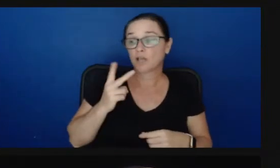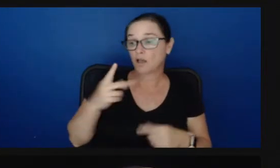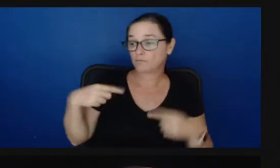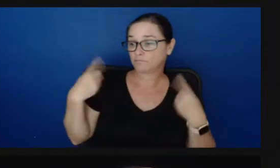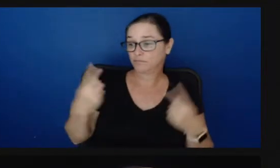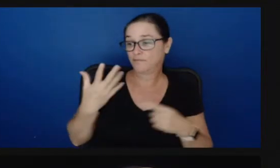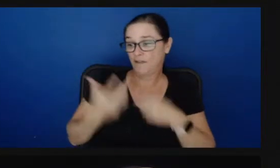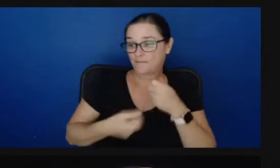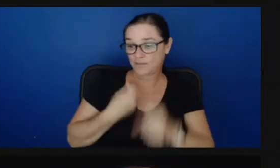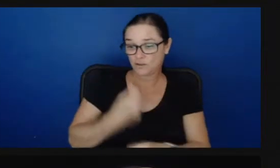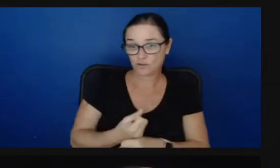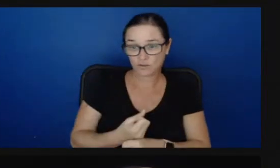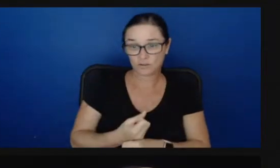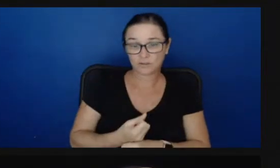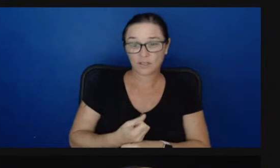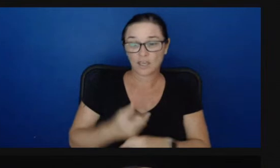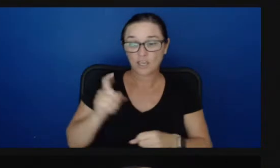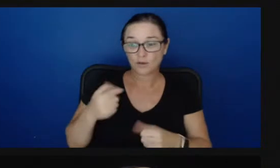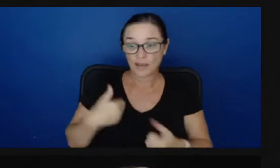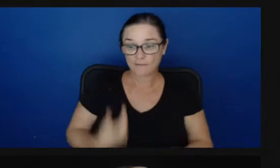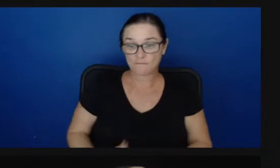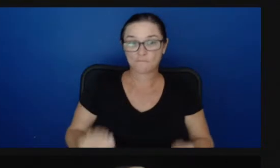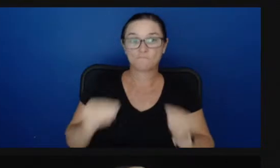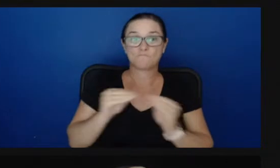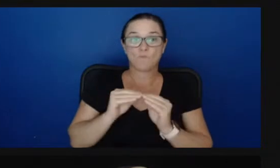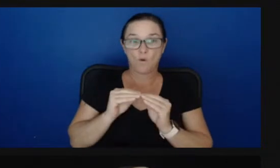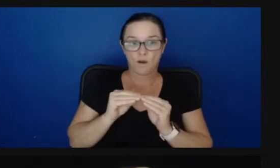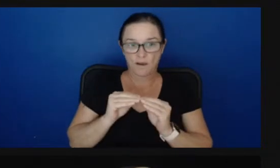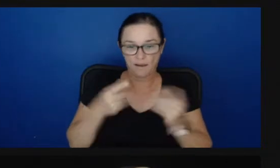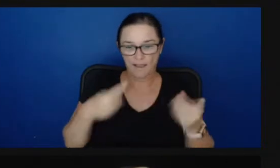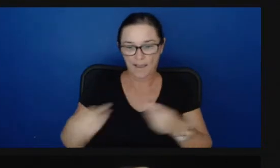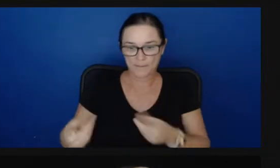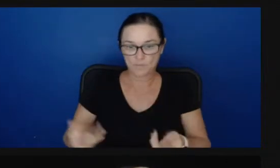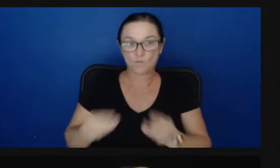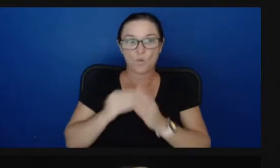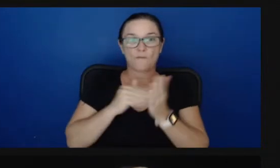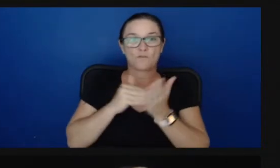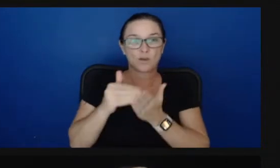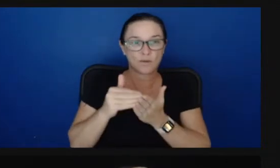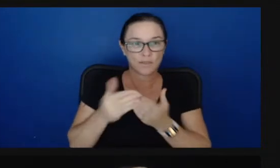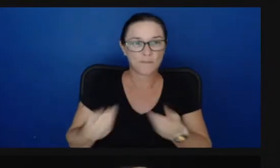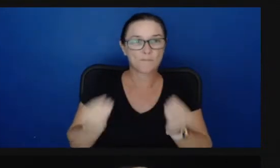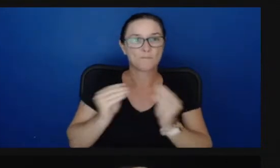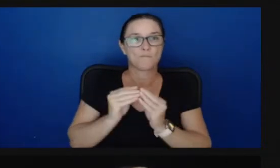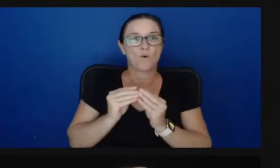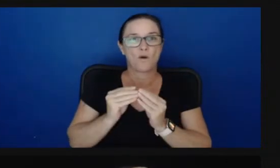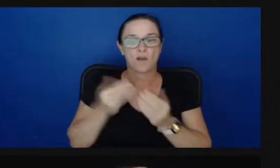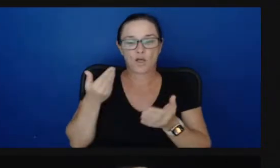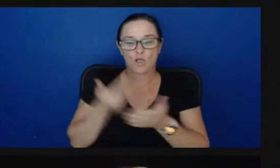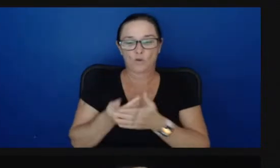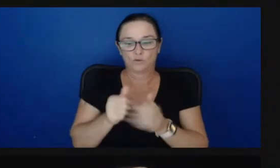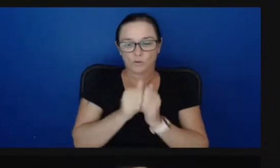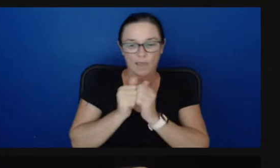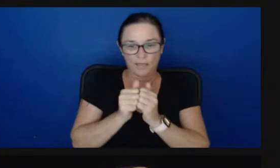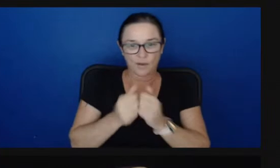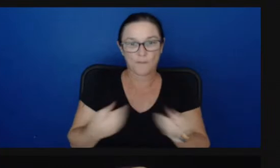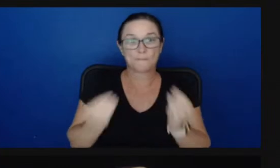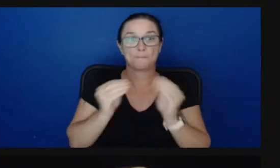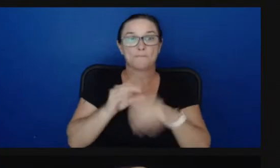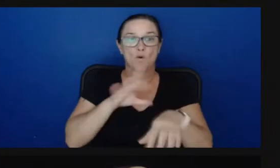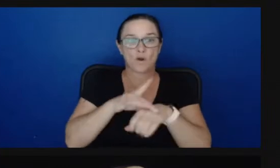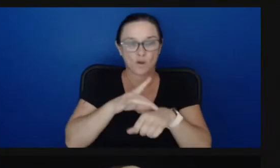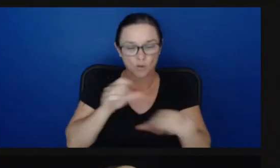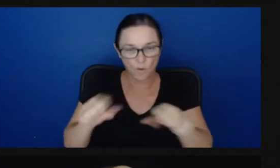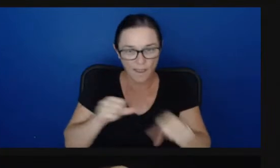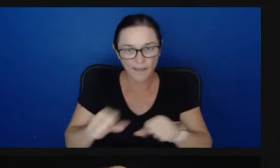have more flurries, more frequently, closer together in time, with more earthquakes, larger intensity. Oh,